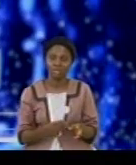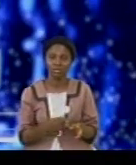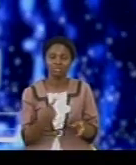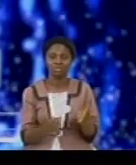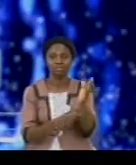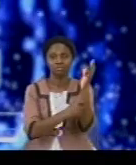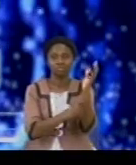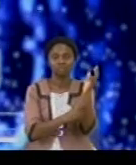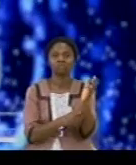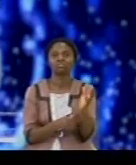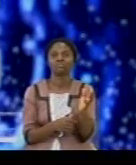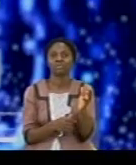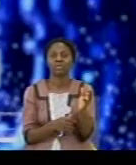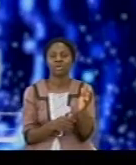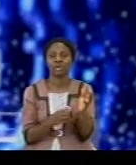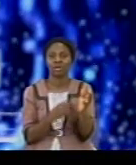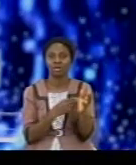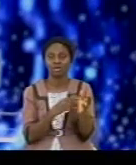However,